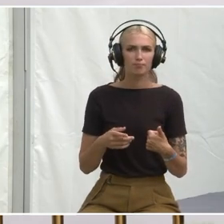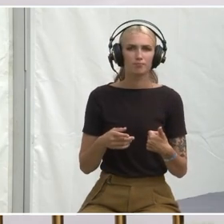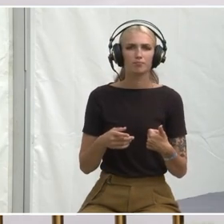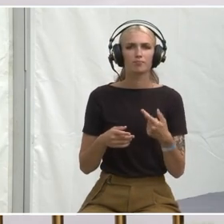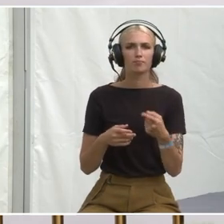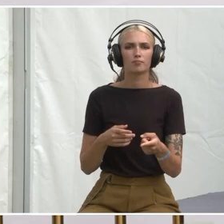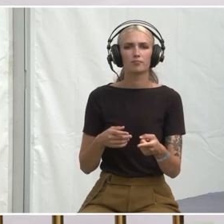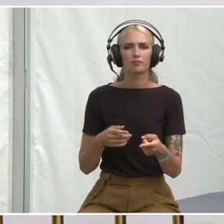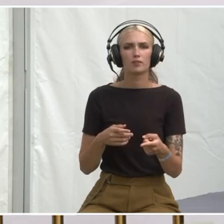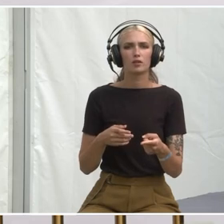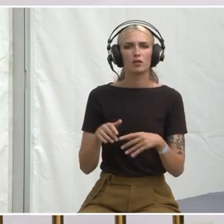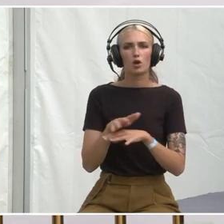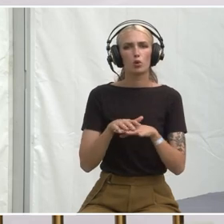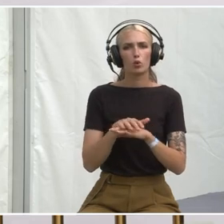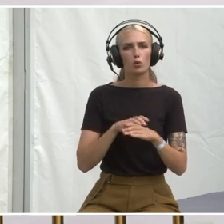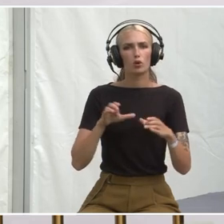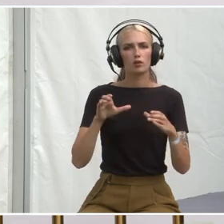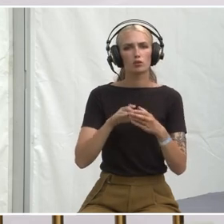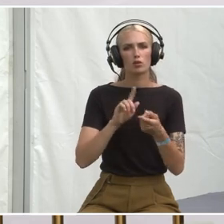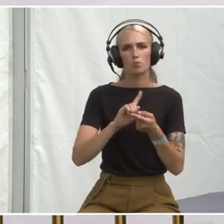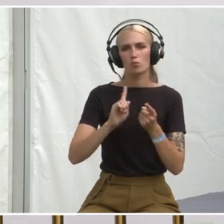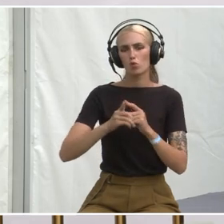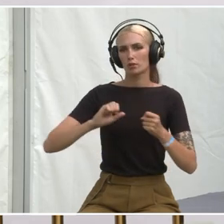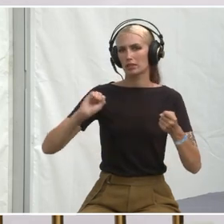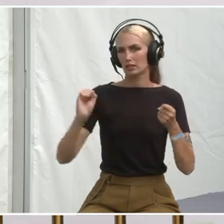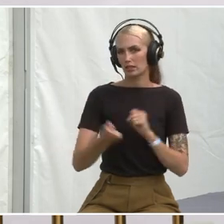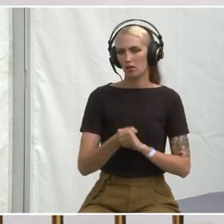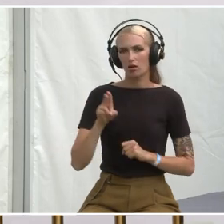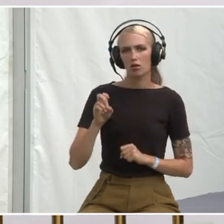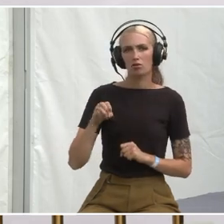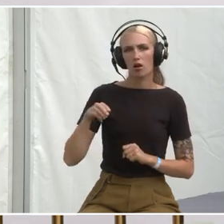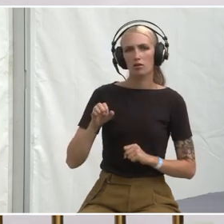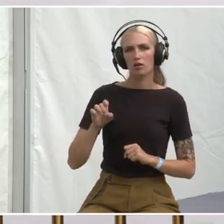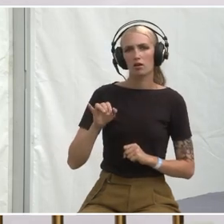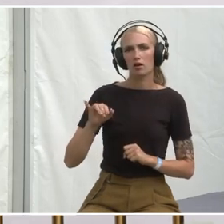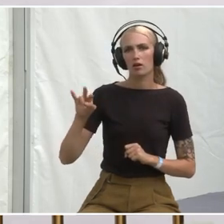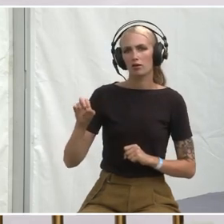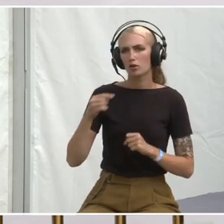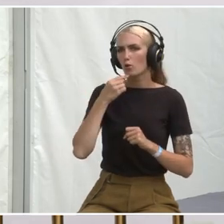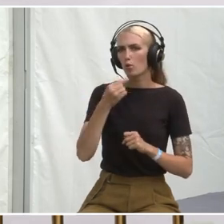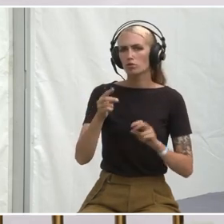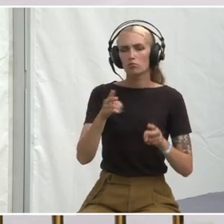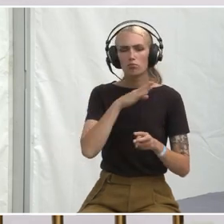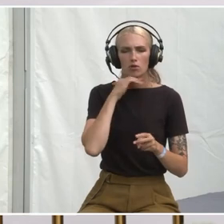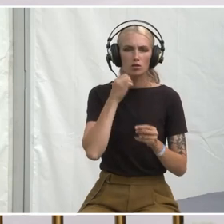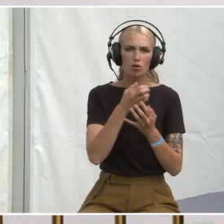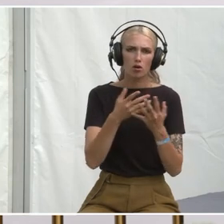acceleration of the society, as you say, Katariina. There's a lot of things you have to take care